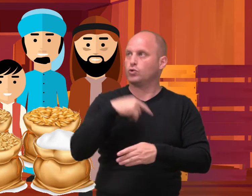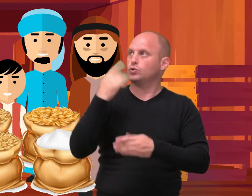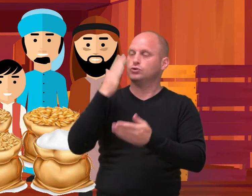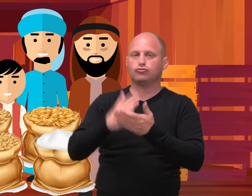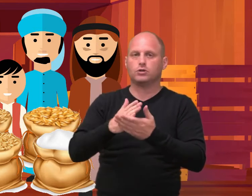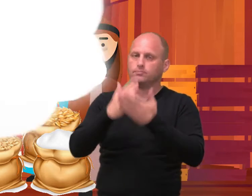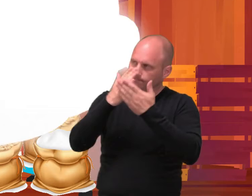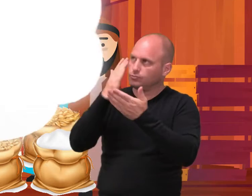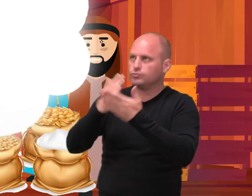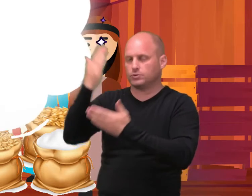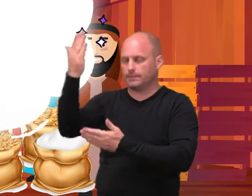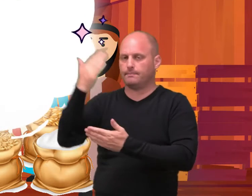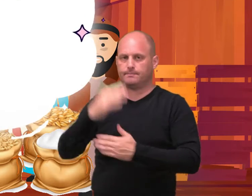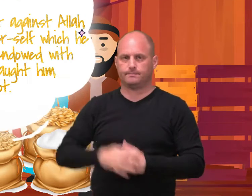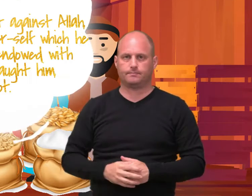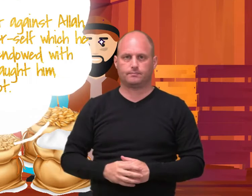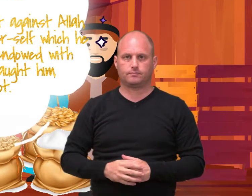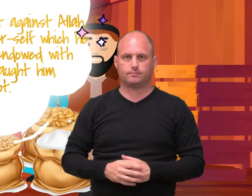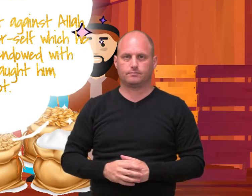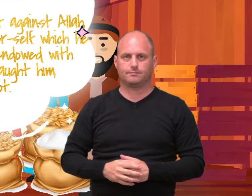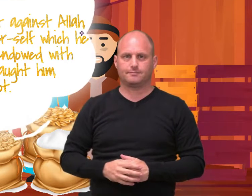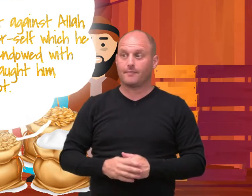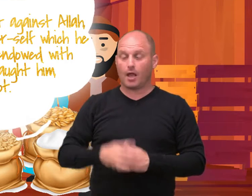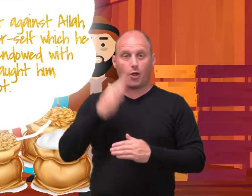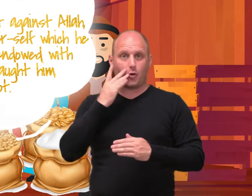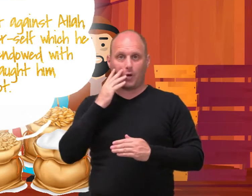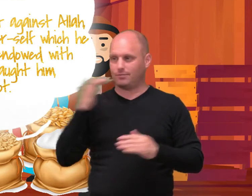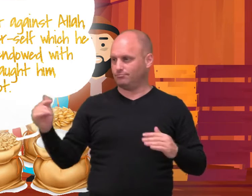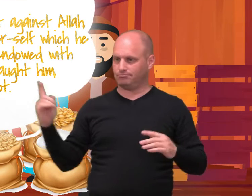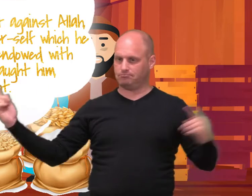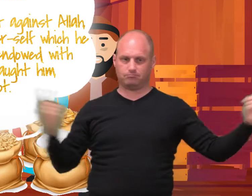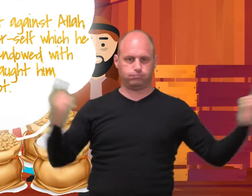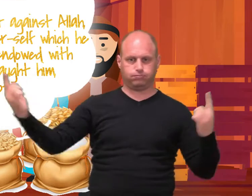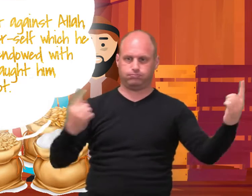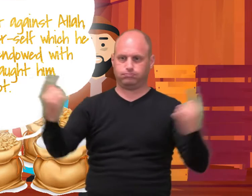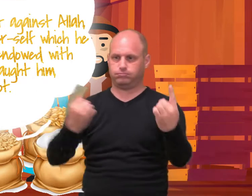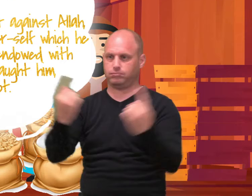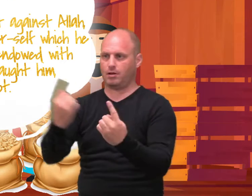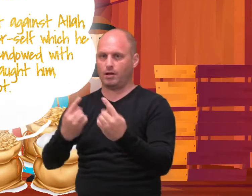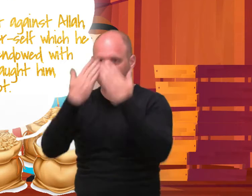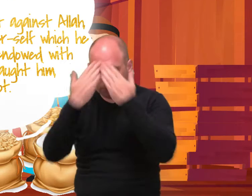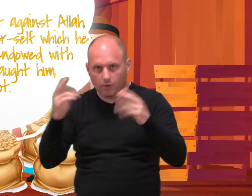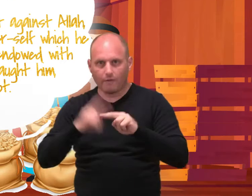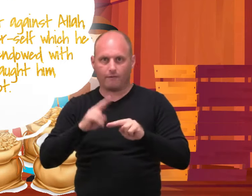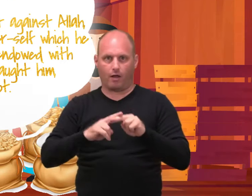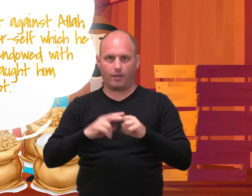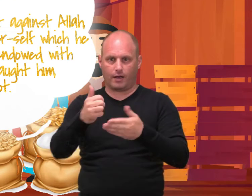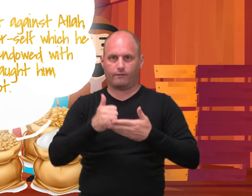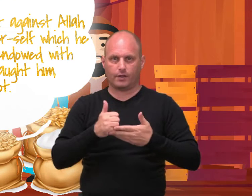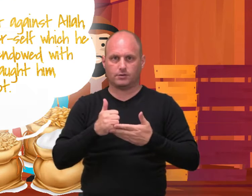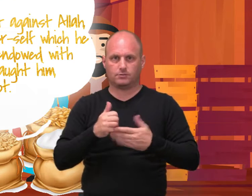Him." And when they had entered according to their father's advice, it did not avail them in the least